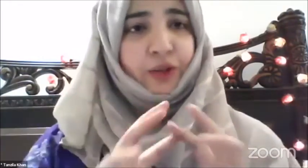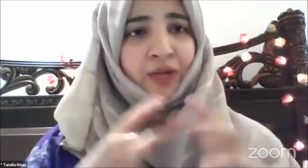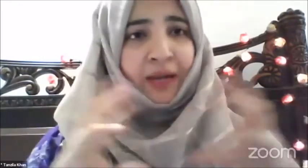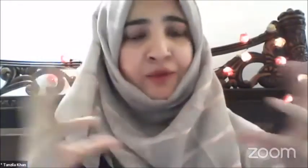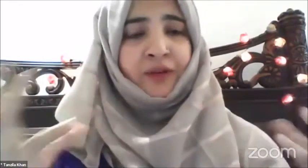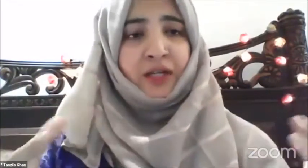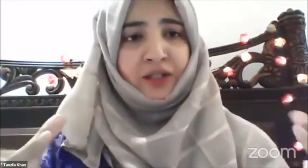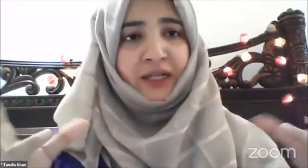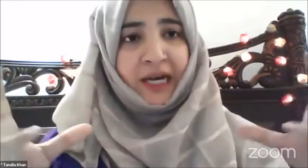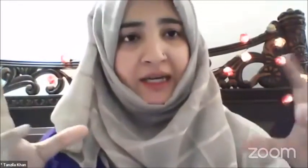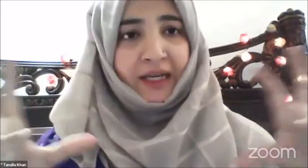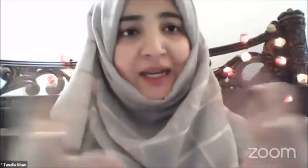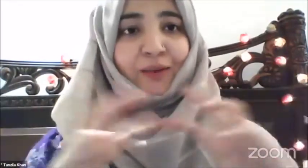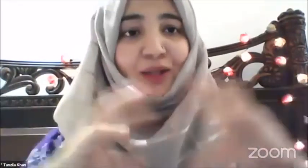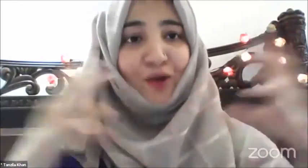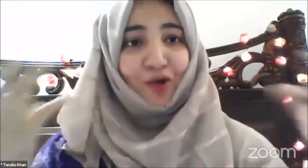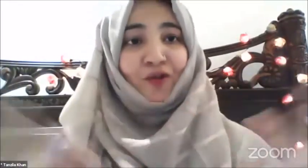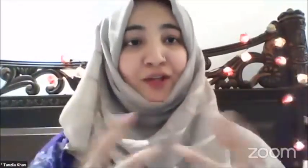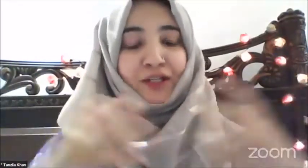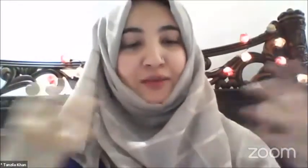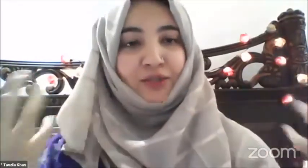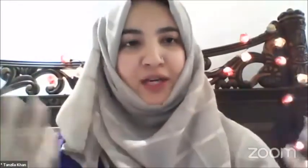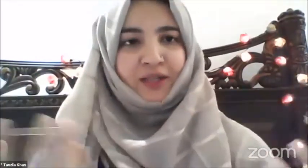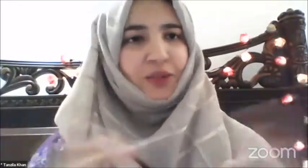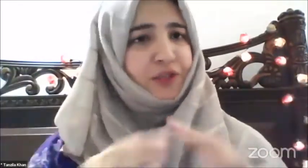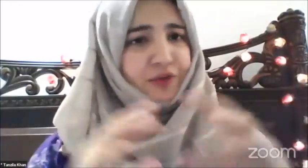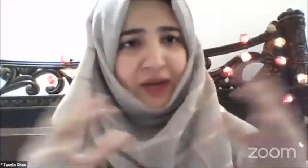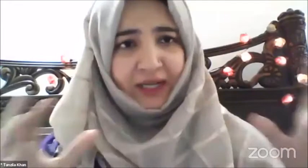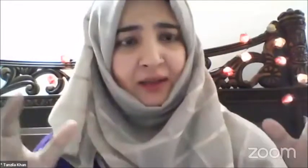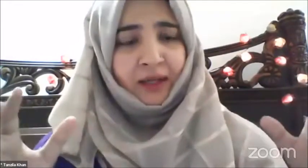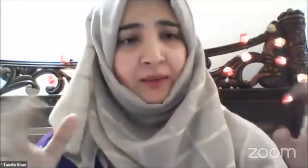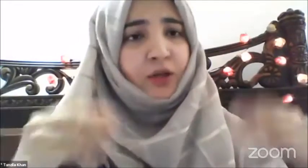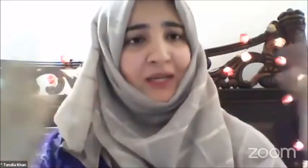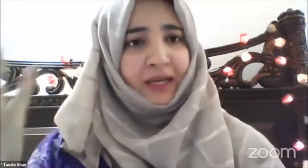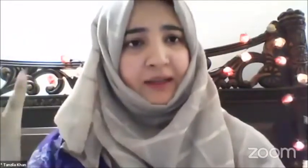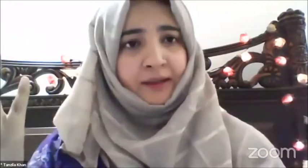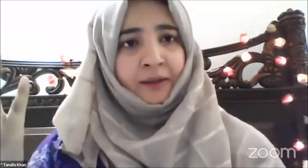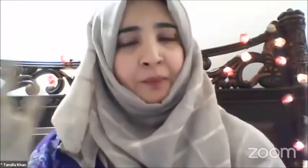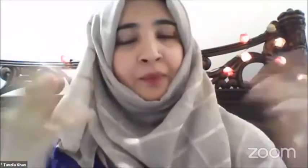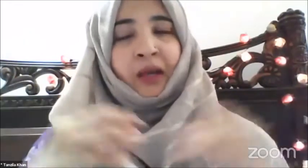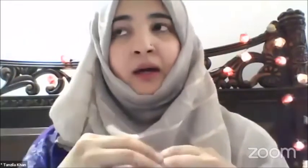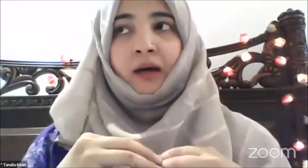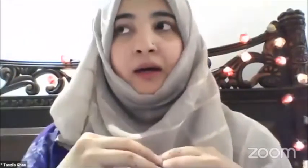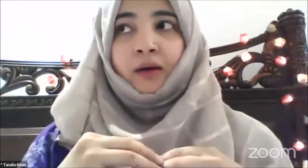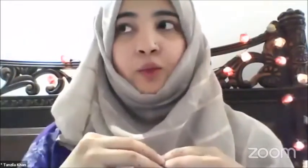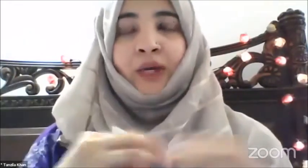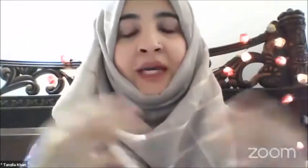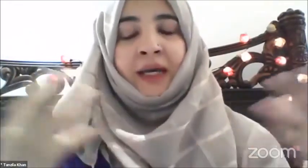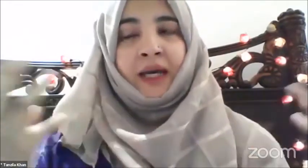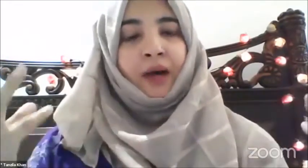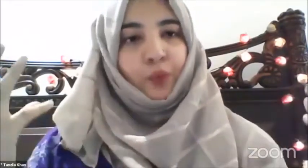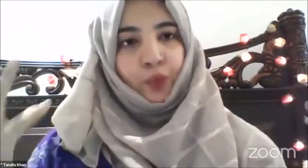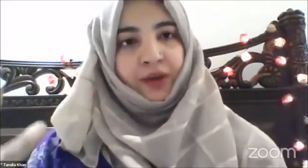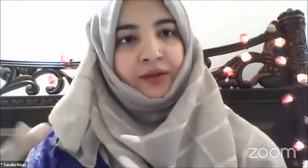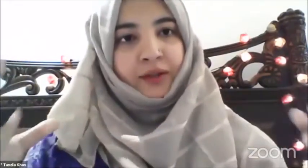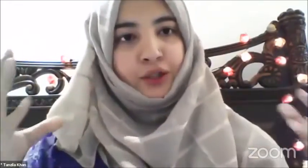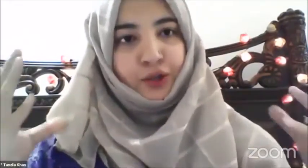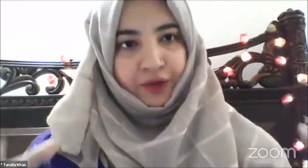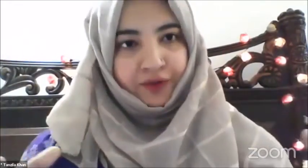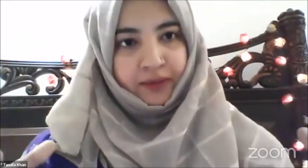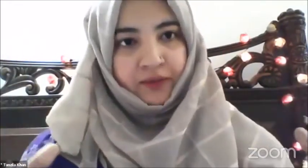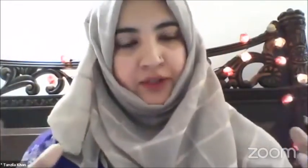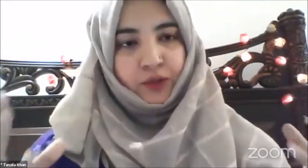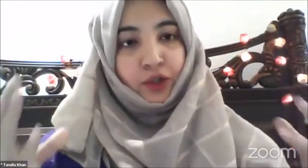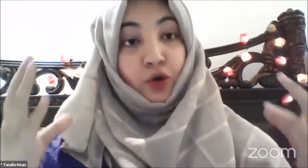we had to camouflage the entire area with a lot of other subjects, which is fine because we'll get there. We came up with a